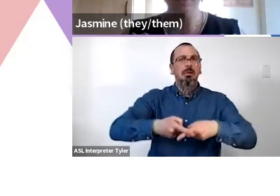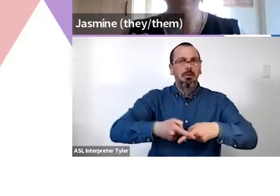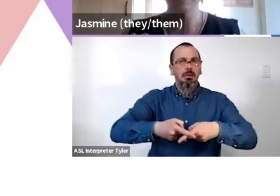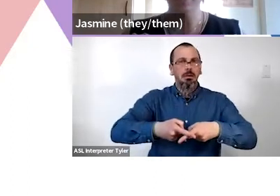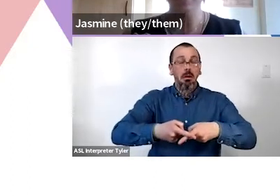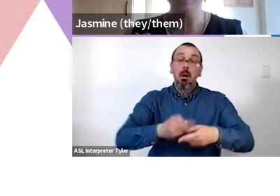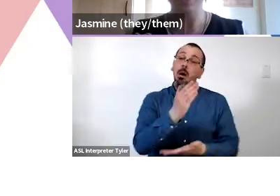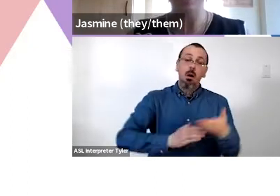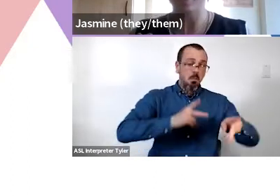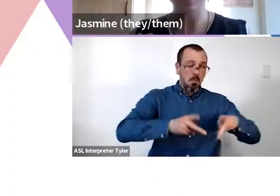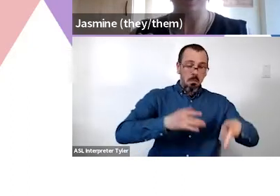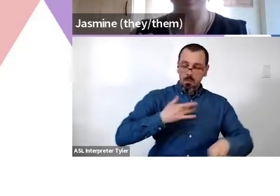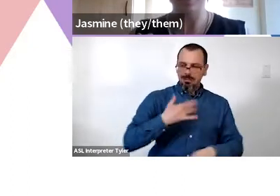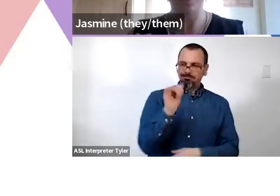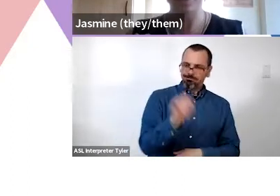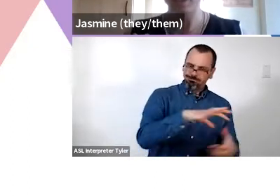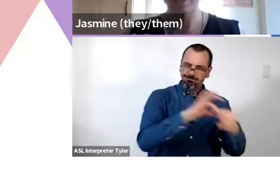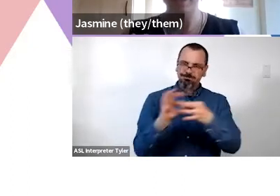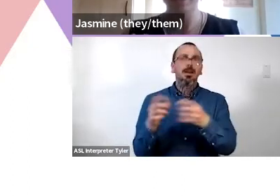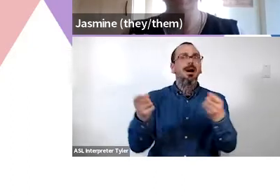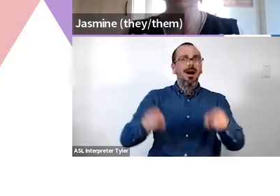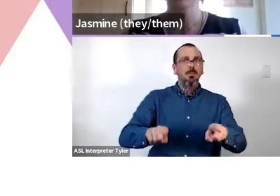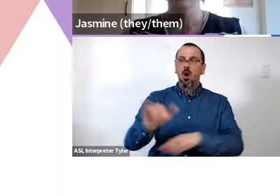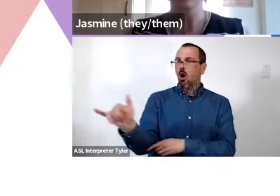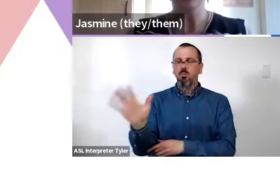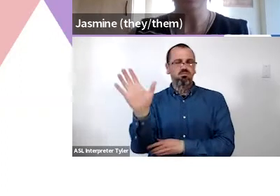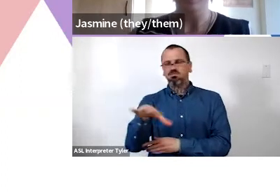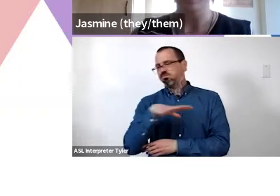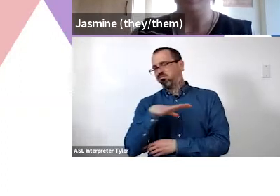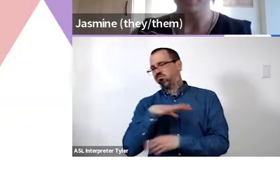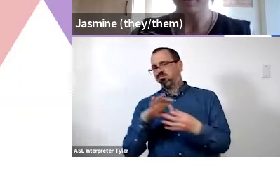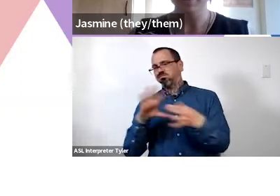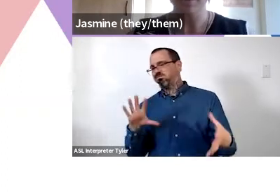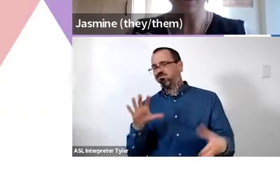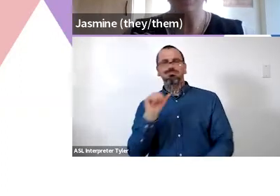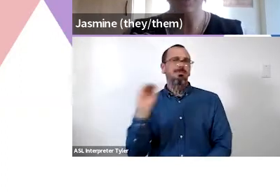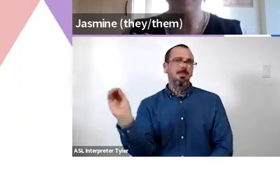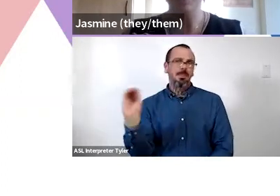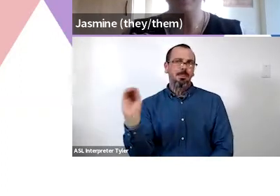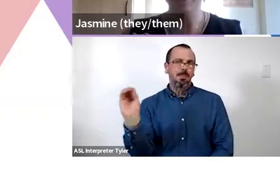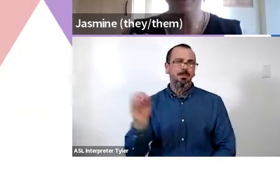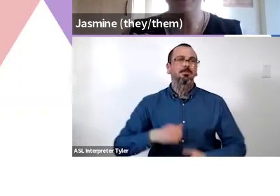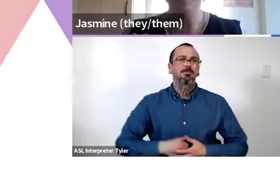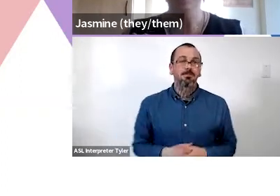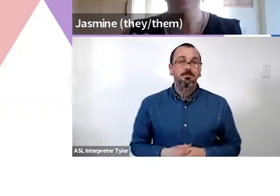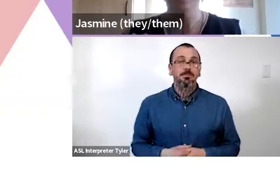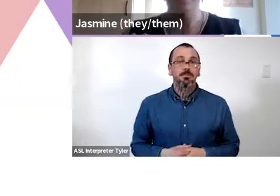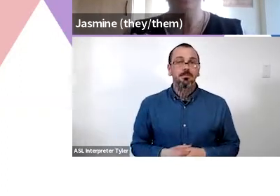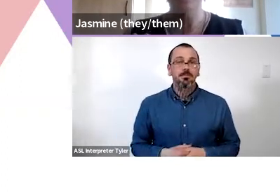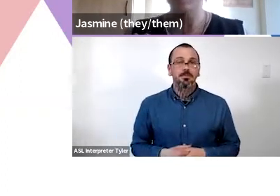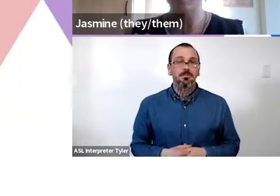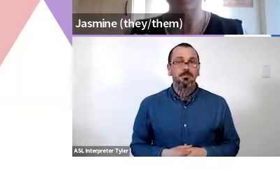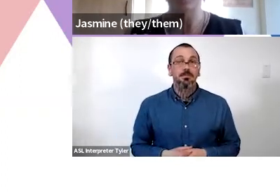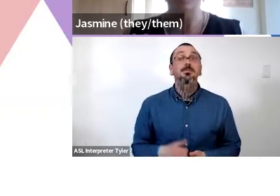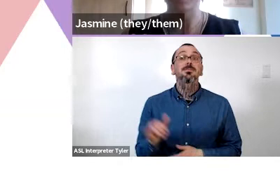substance use, but others have found that this relationship didn't really exist. And on the other hand, connectedness to the LGBTQ+ community is